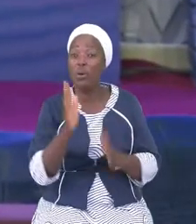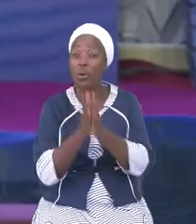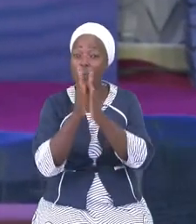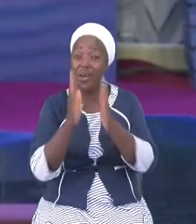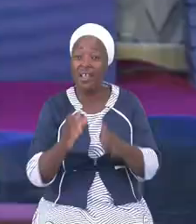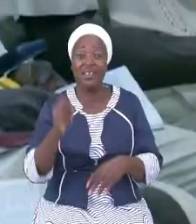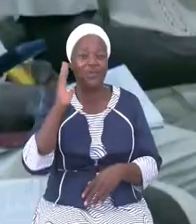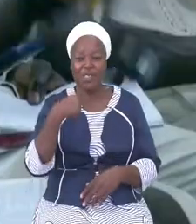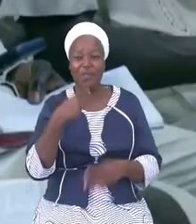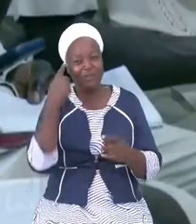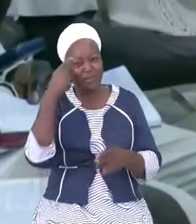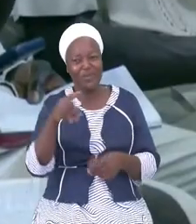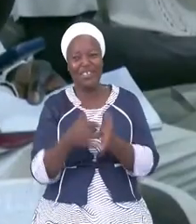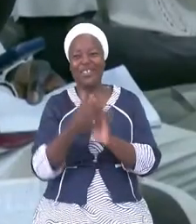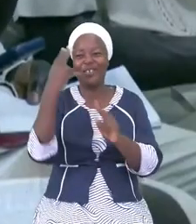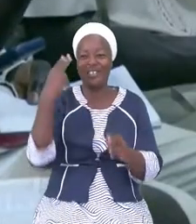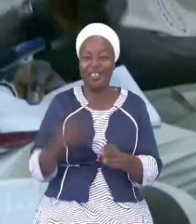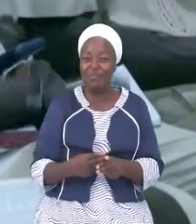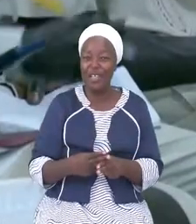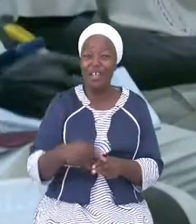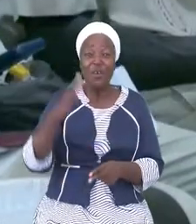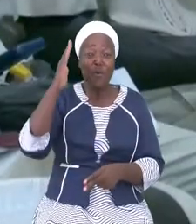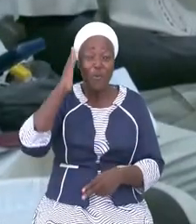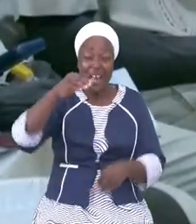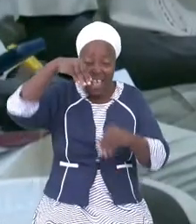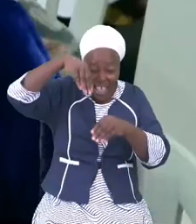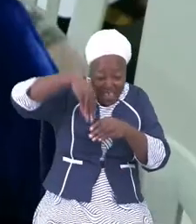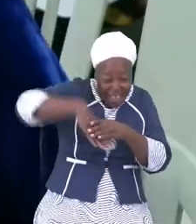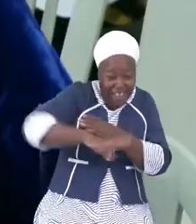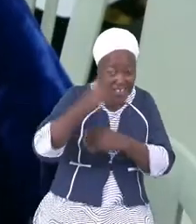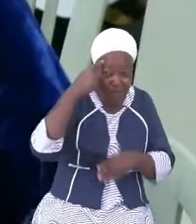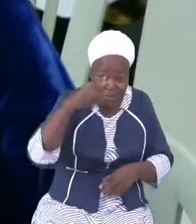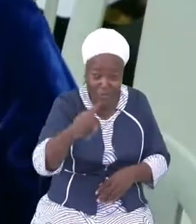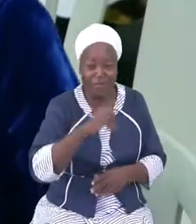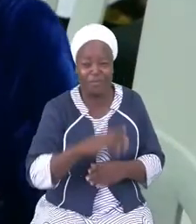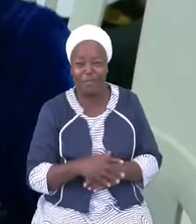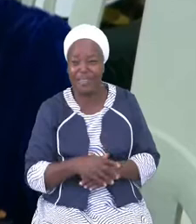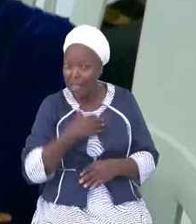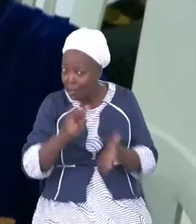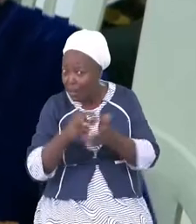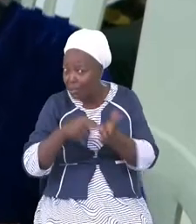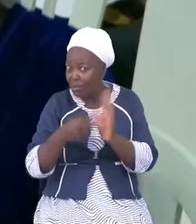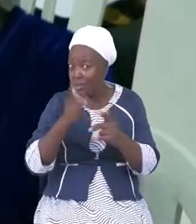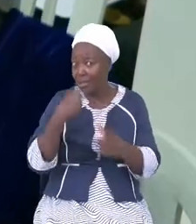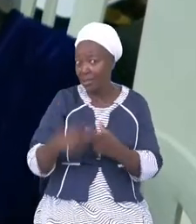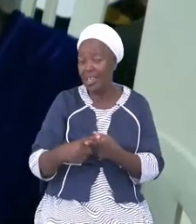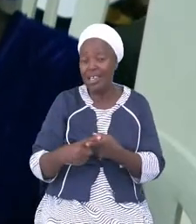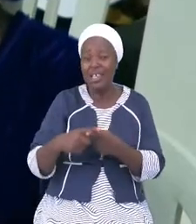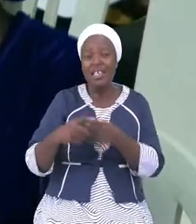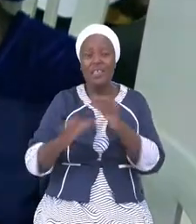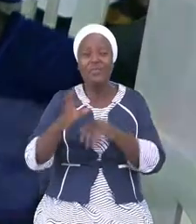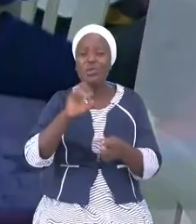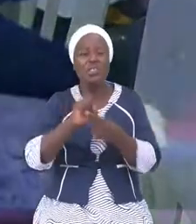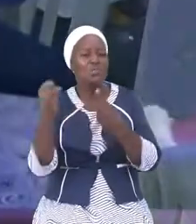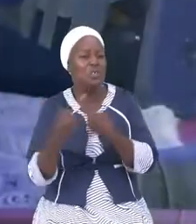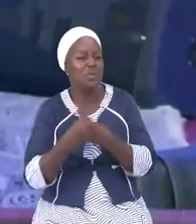will speak for you. Amen. Will enter for you. And that means then, there's no situation we